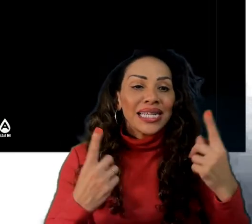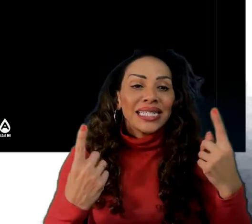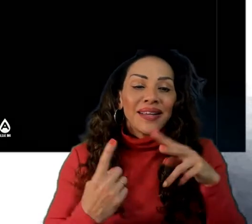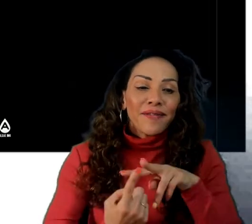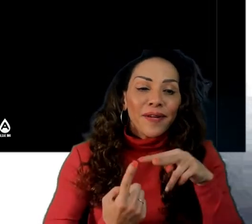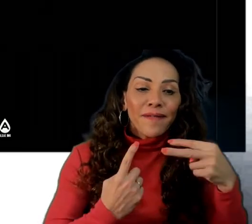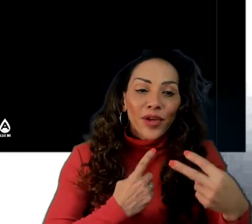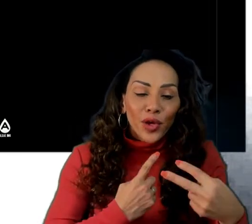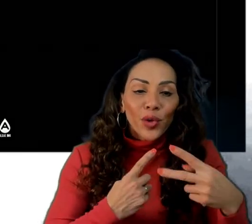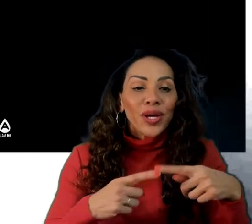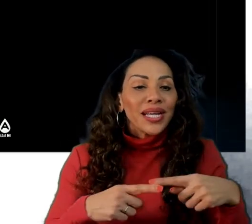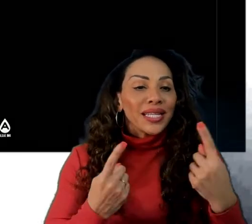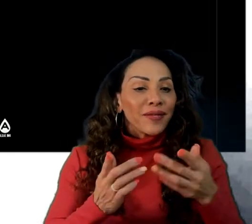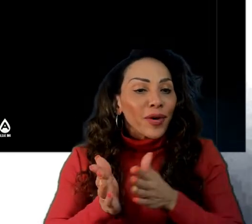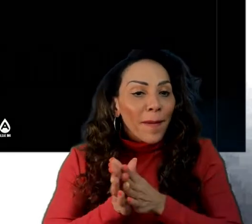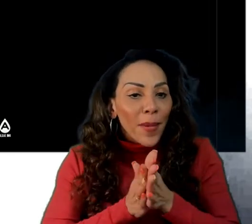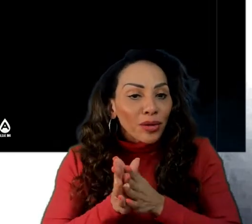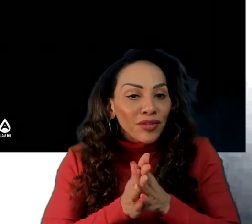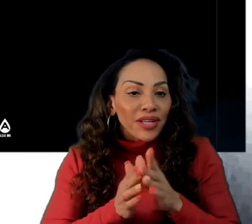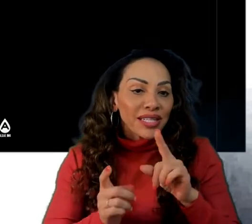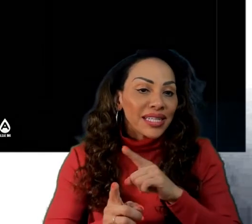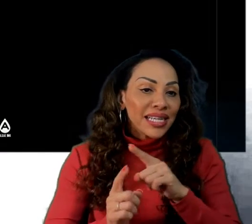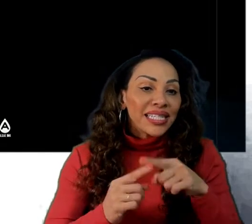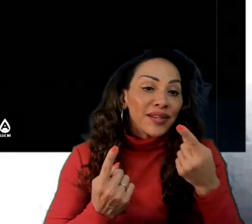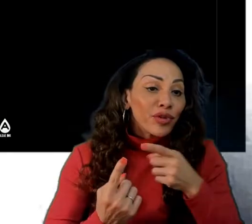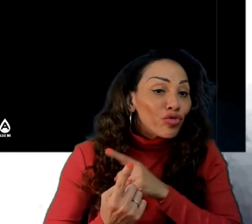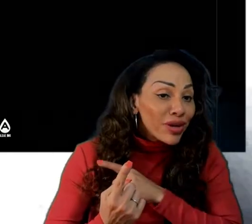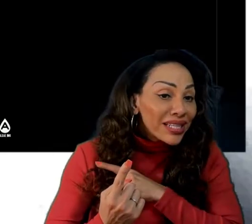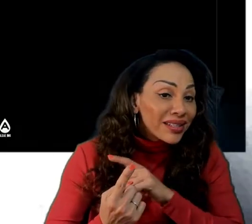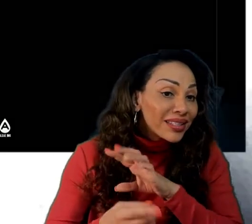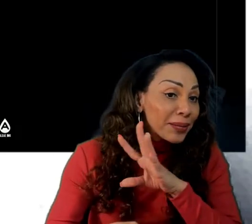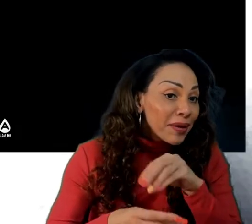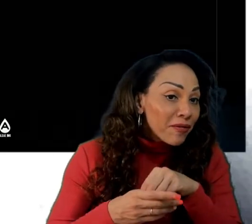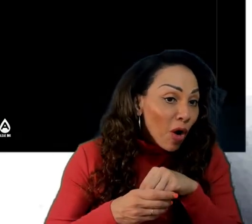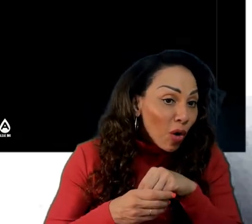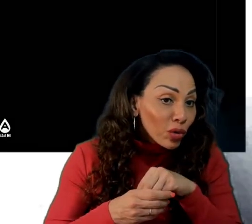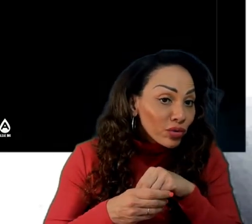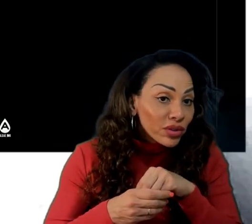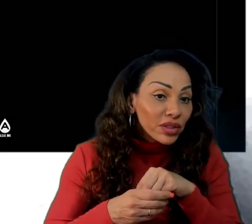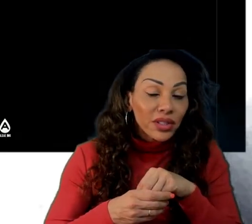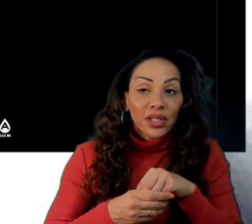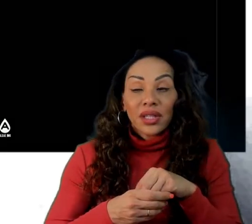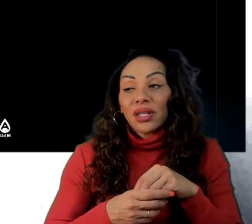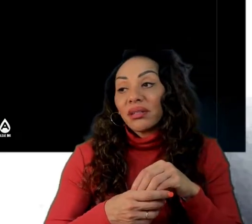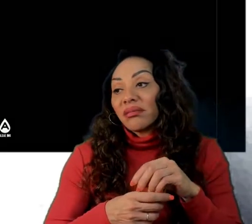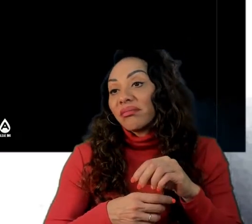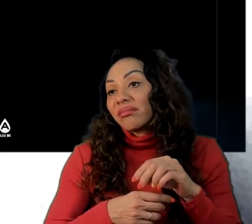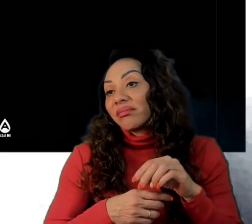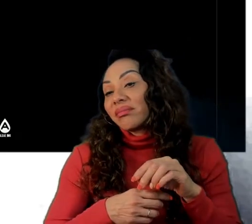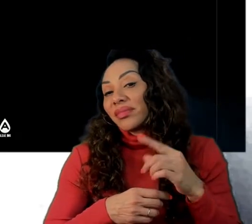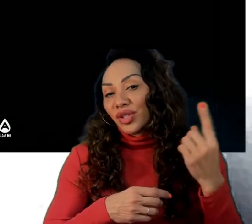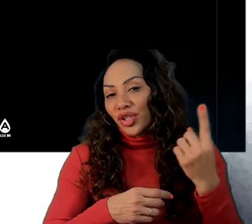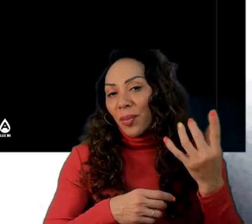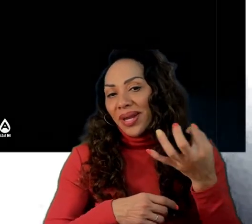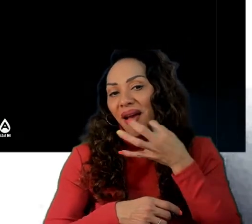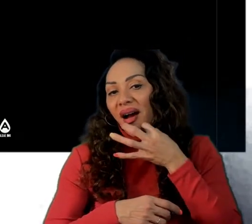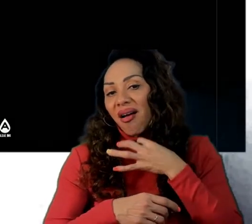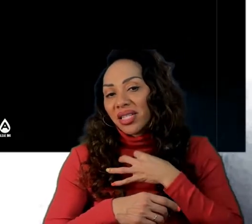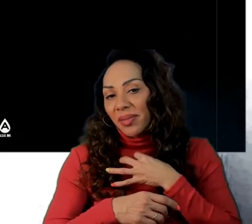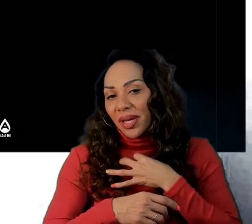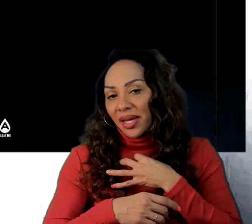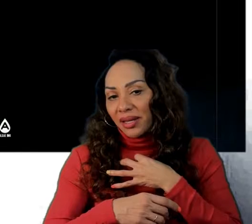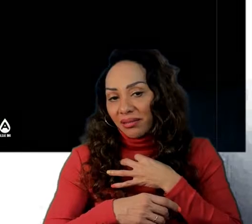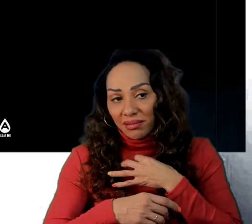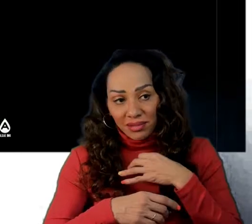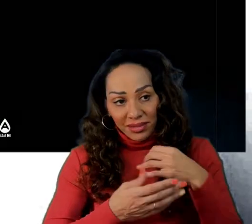and when, I guess. But like, for me, it's like, one of them is like, someone was asking me this the other day, it's like being a better